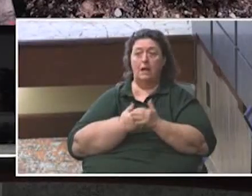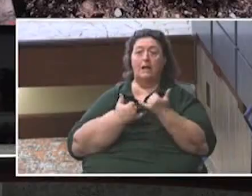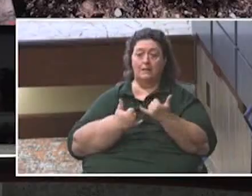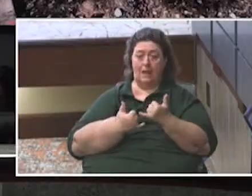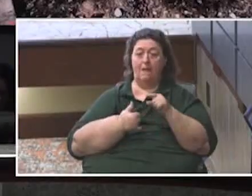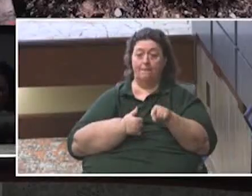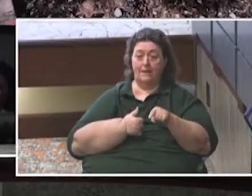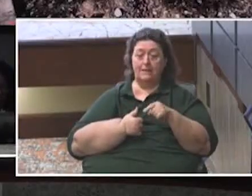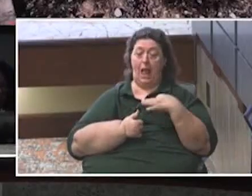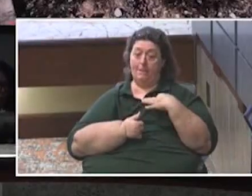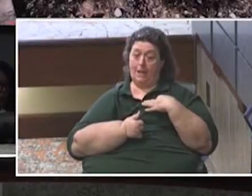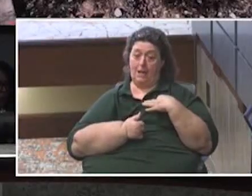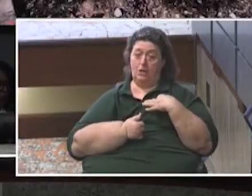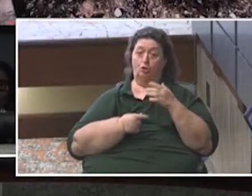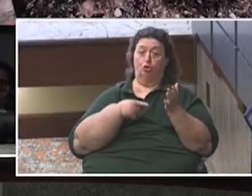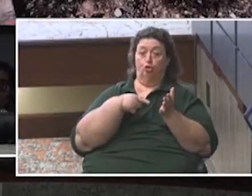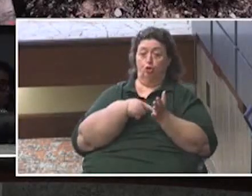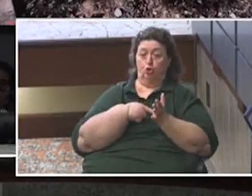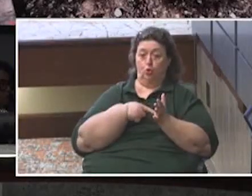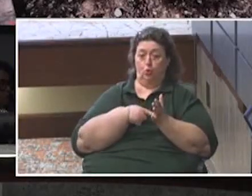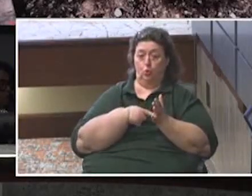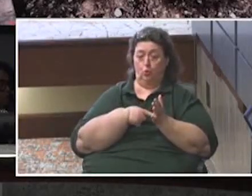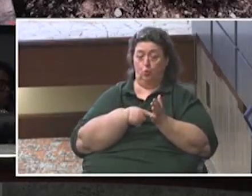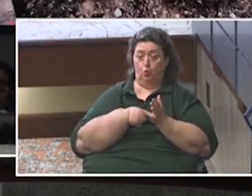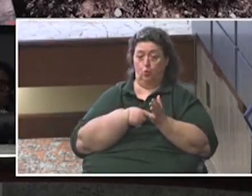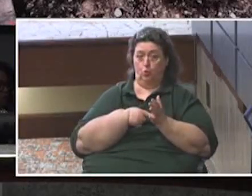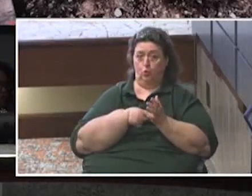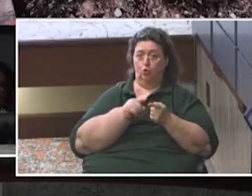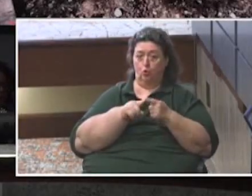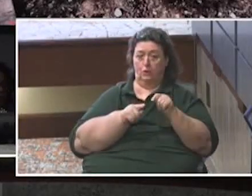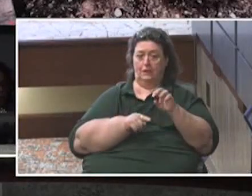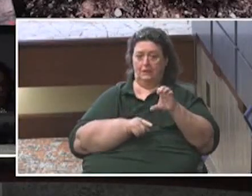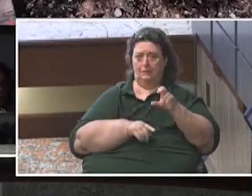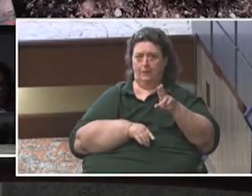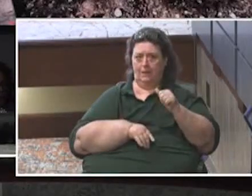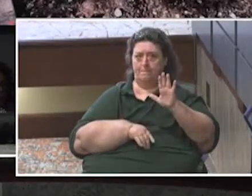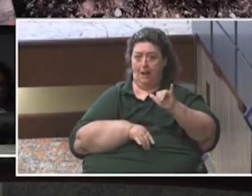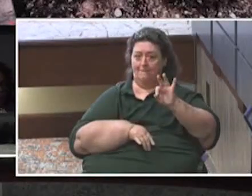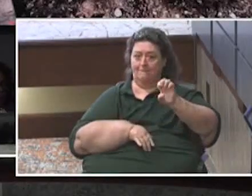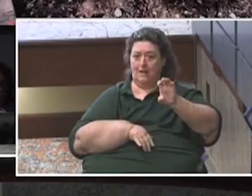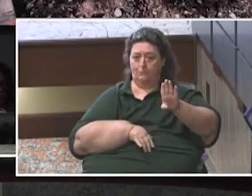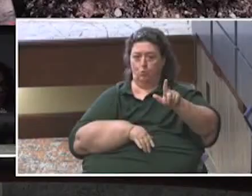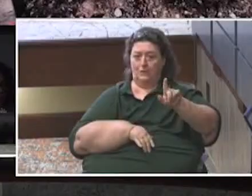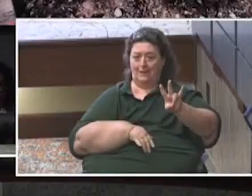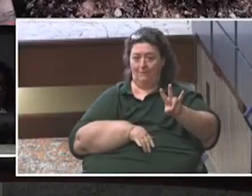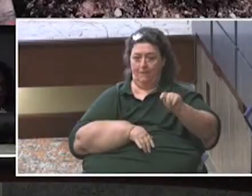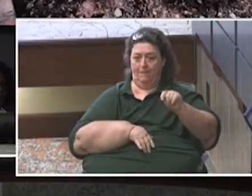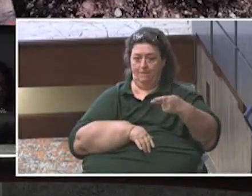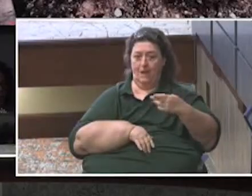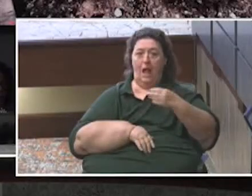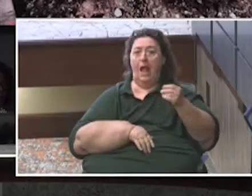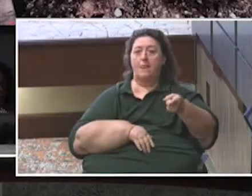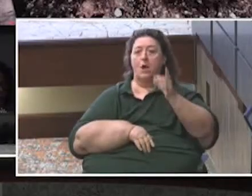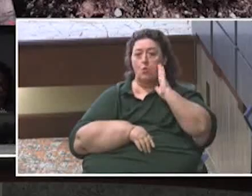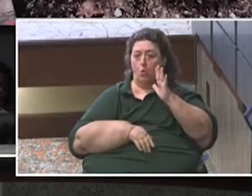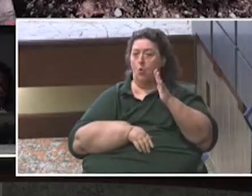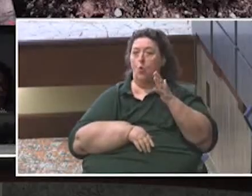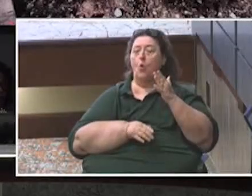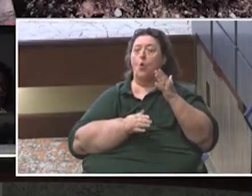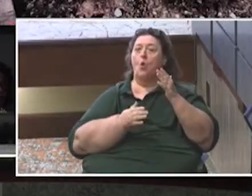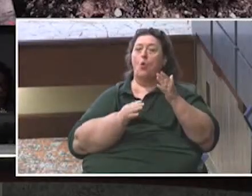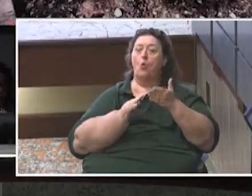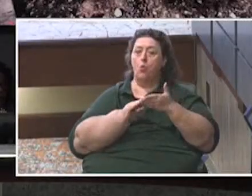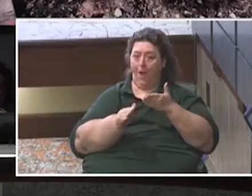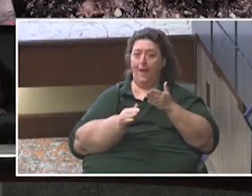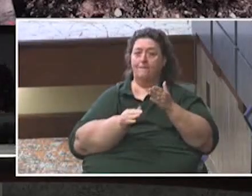these applications are due to TDHCA by February 27th, and then they would await notice of